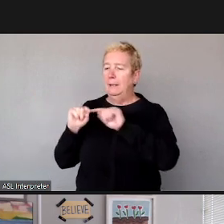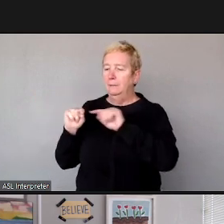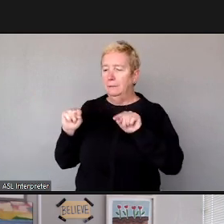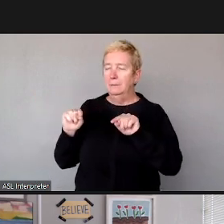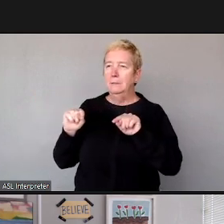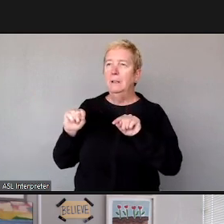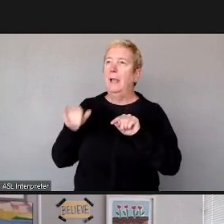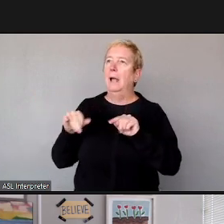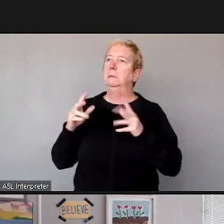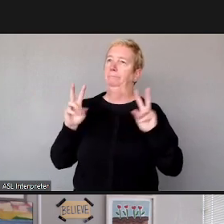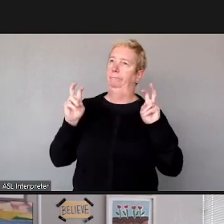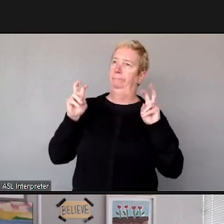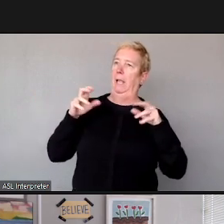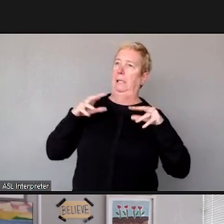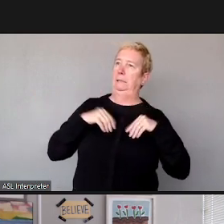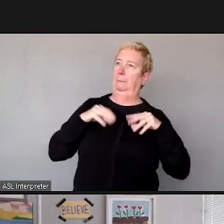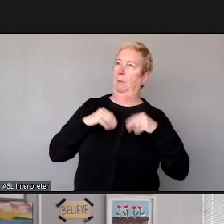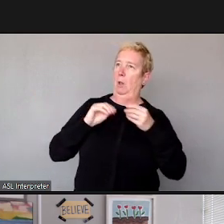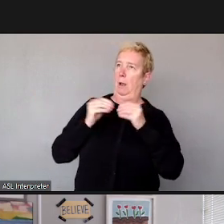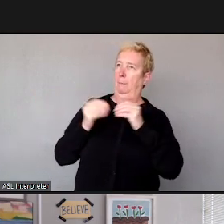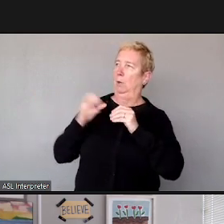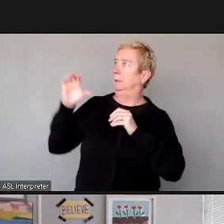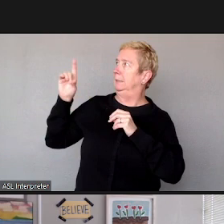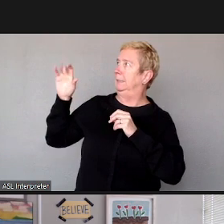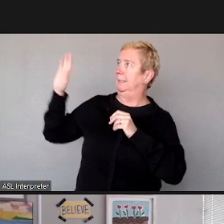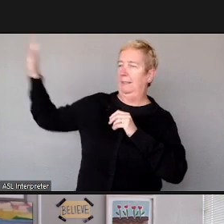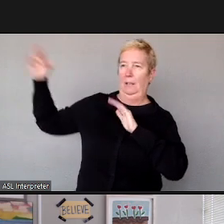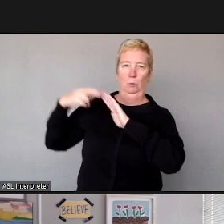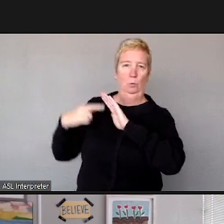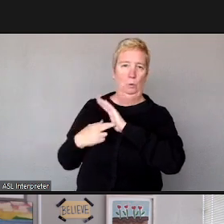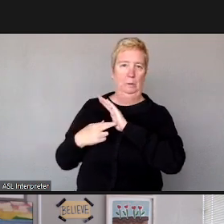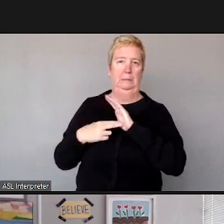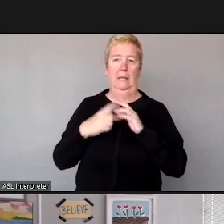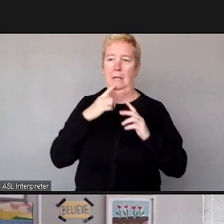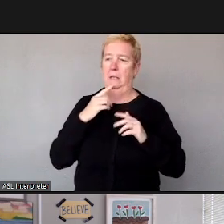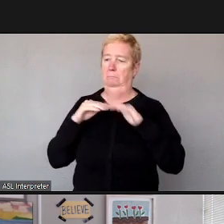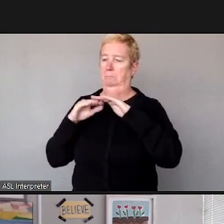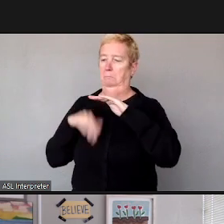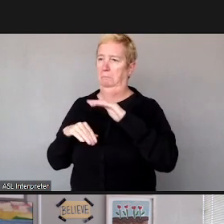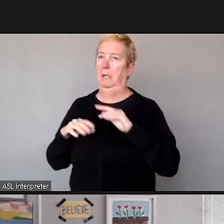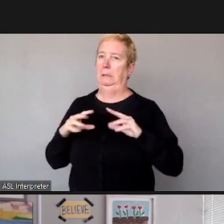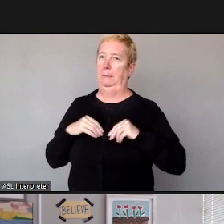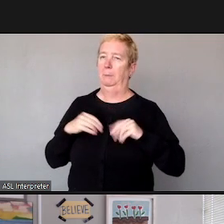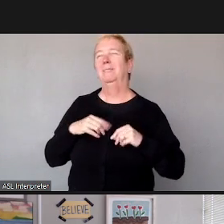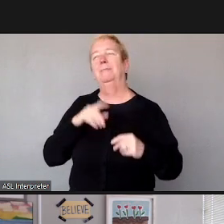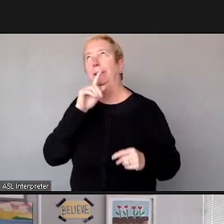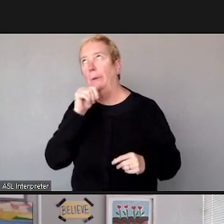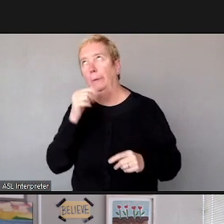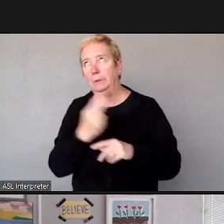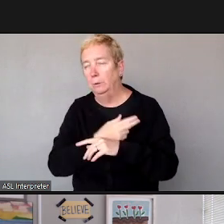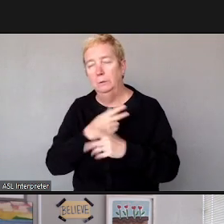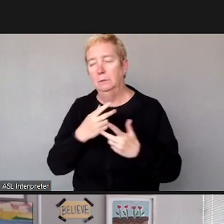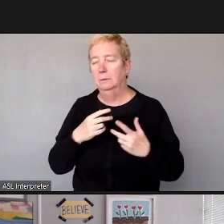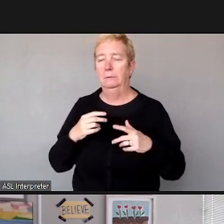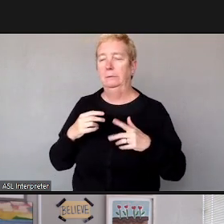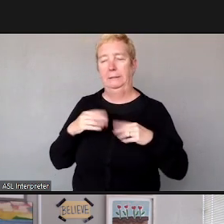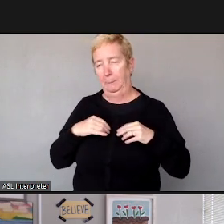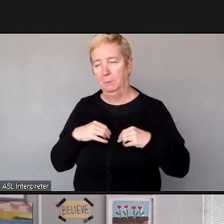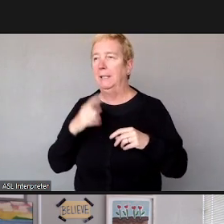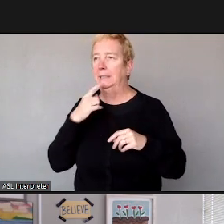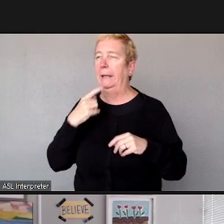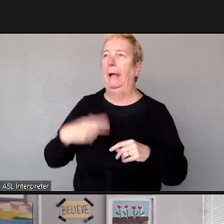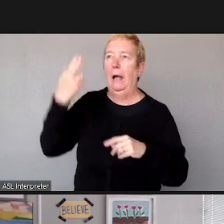was referring to earlier from the CDC. And although they don't use that term, they they say high rate of spread. And